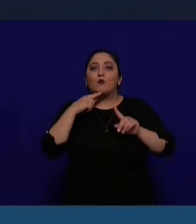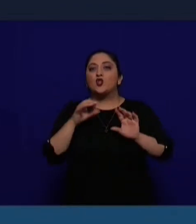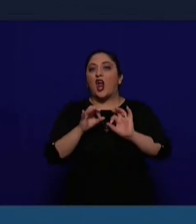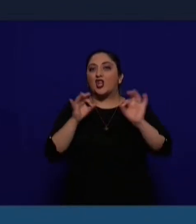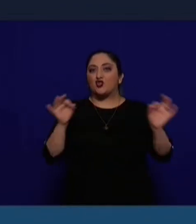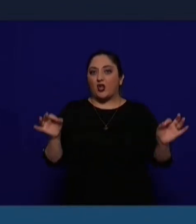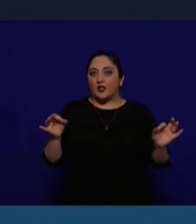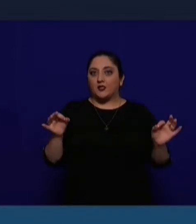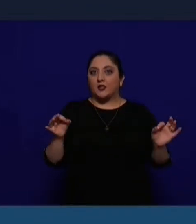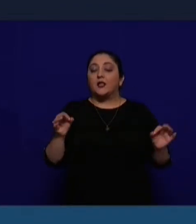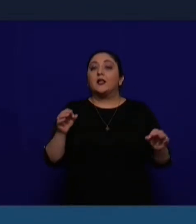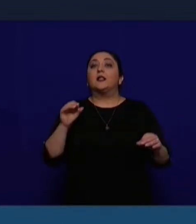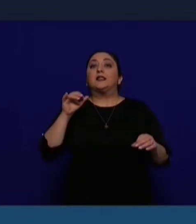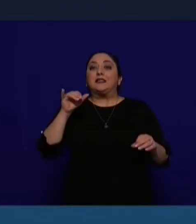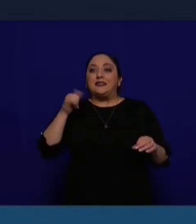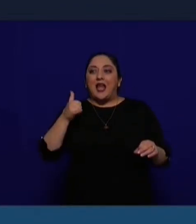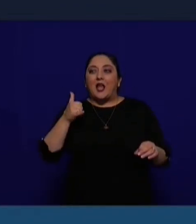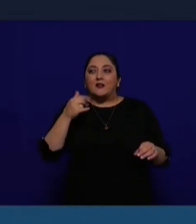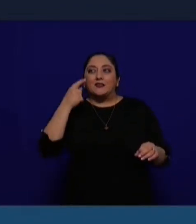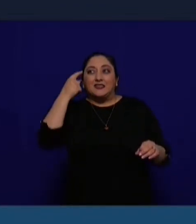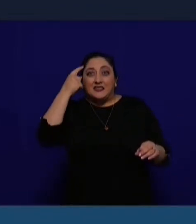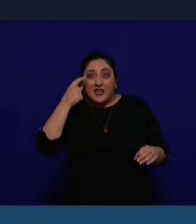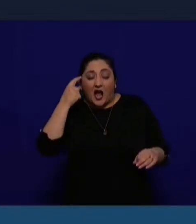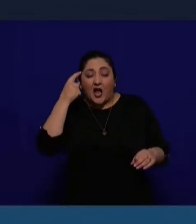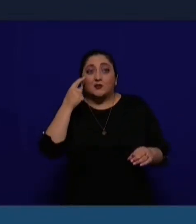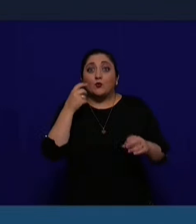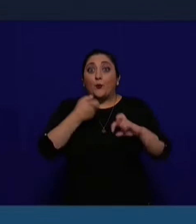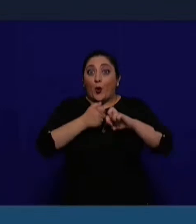inkella jkun hemm xi suspett li hemmhekk għandek